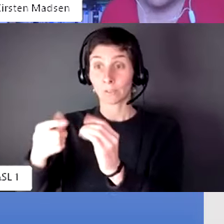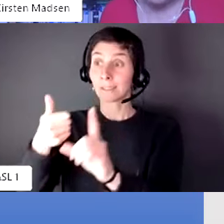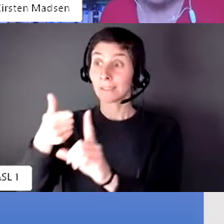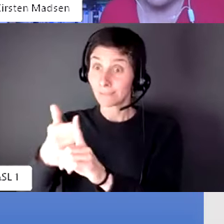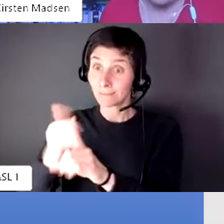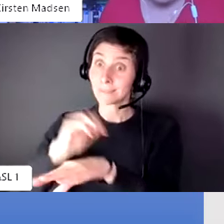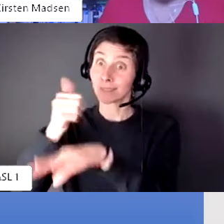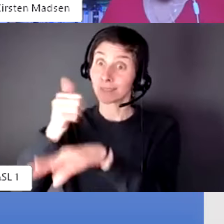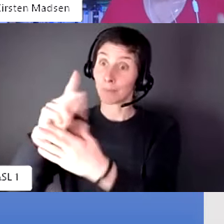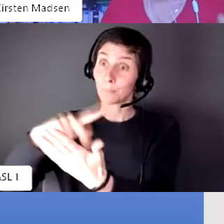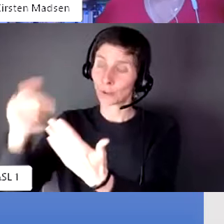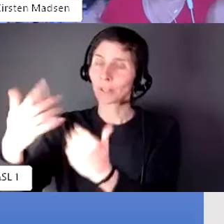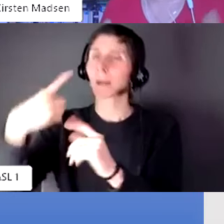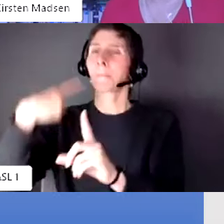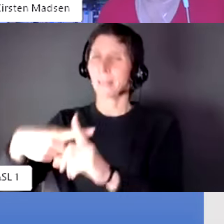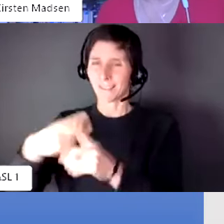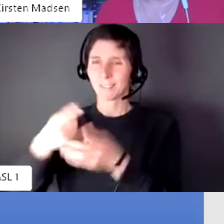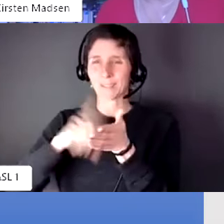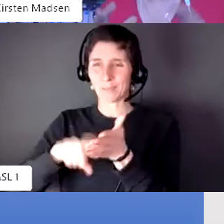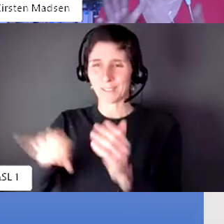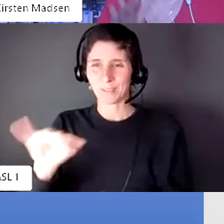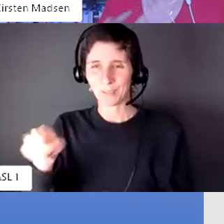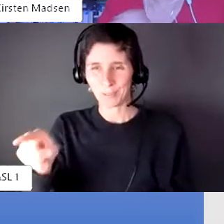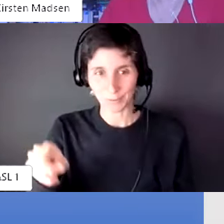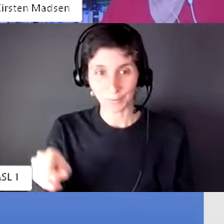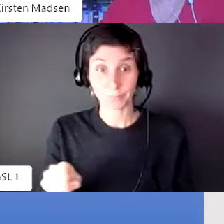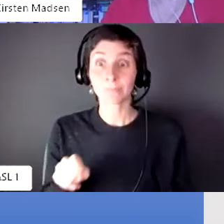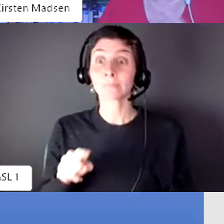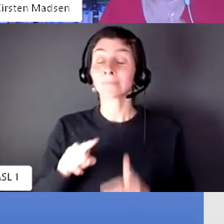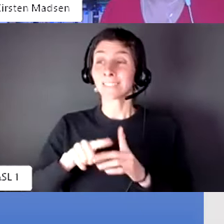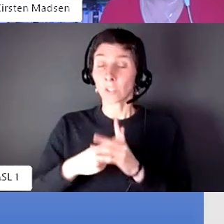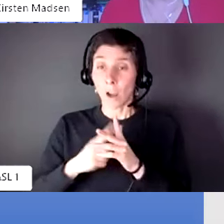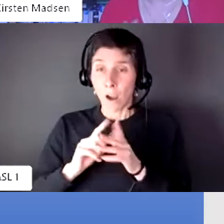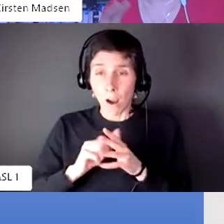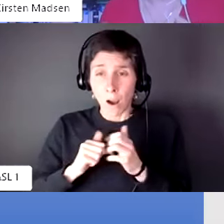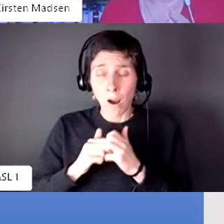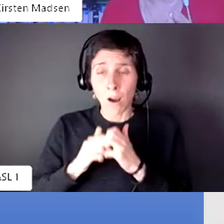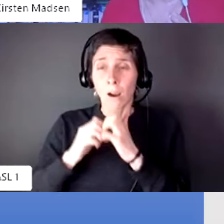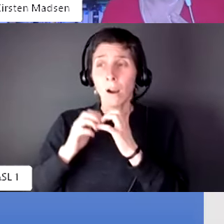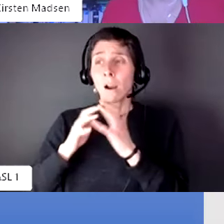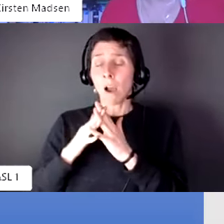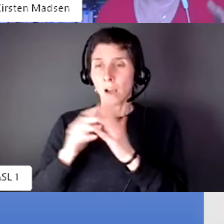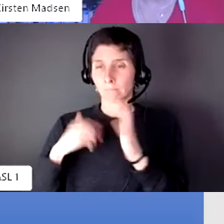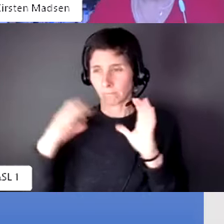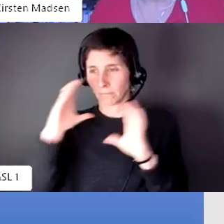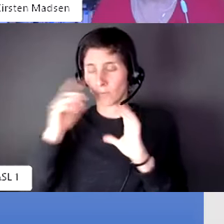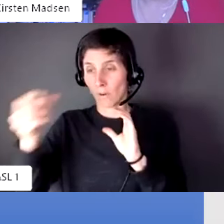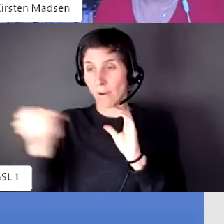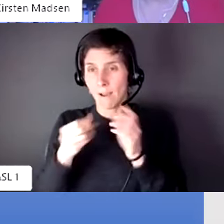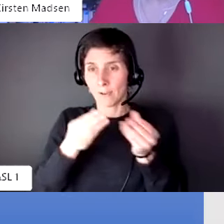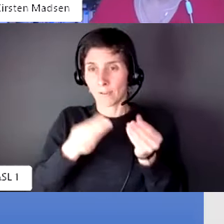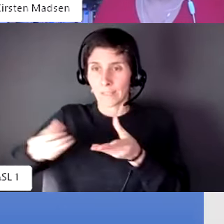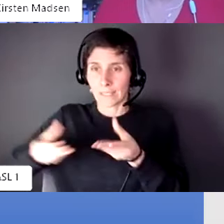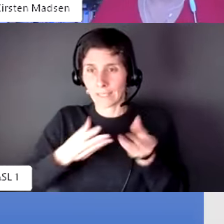partner. And in the early days, we were going to have a facilitator. We were hiring for a facilitator who